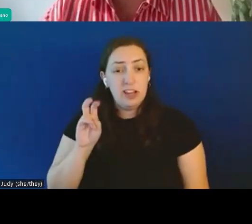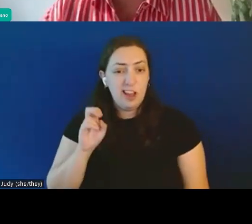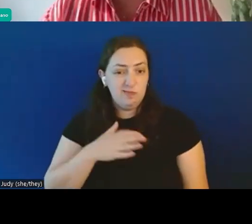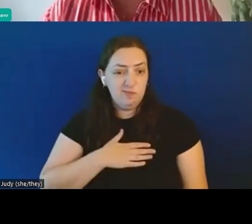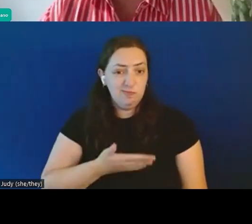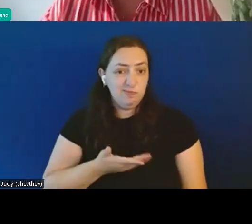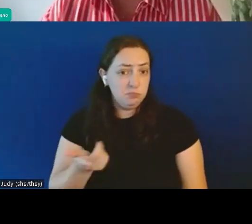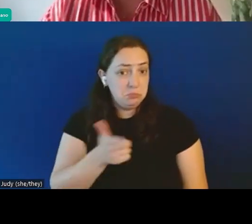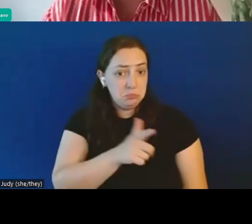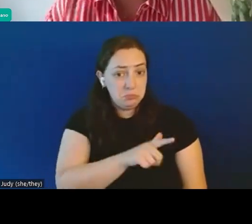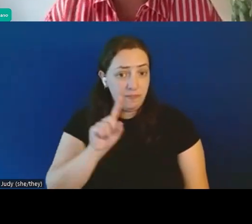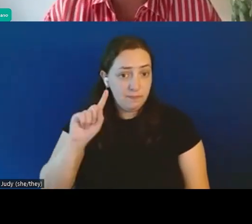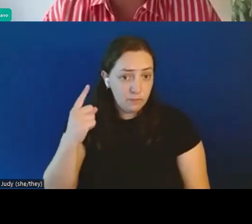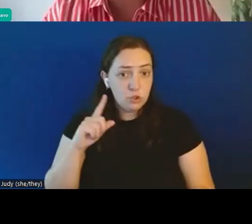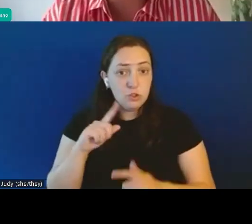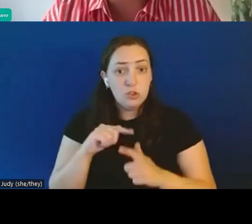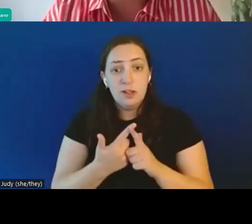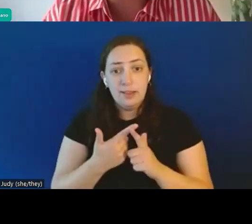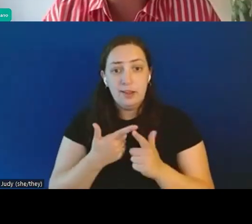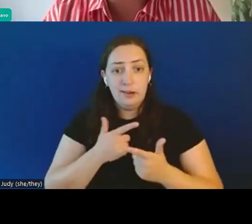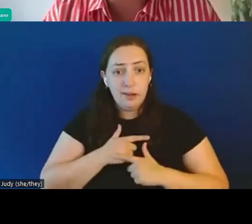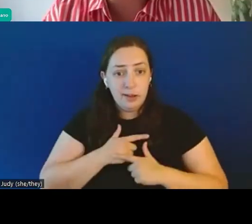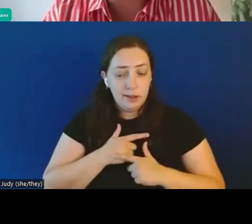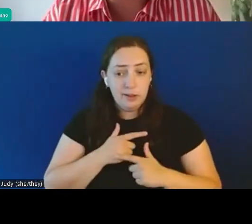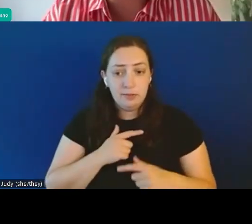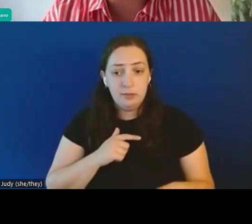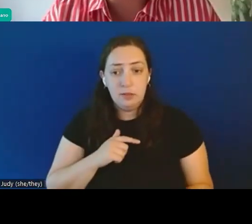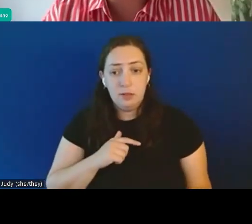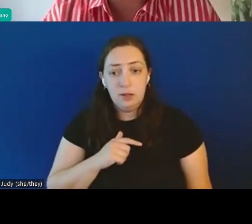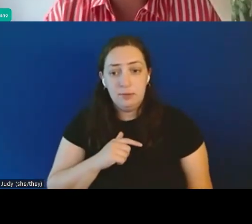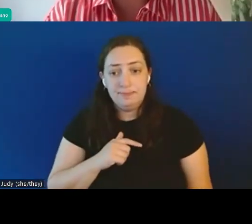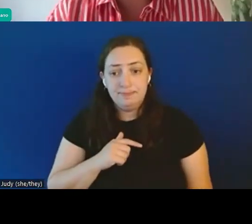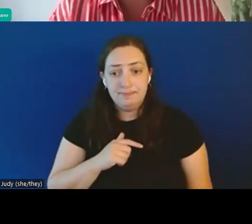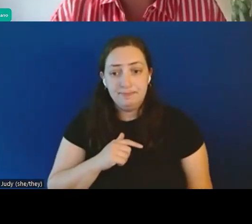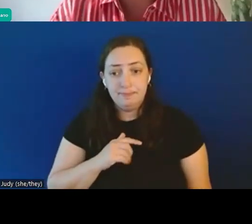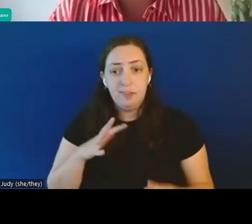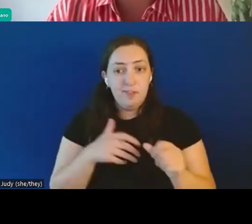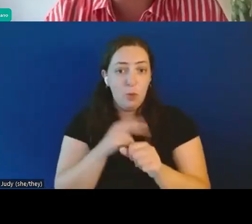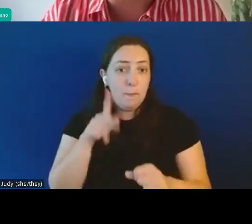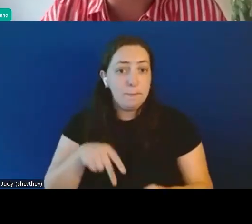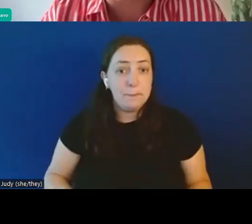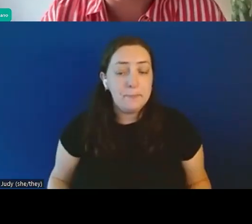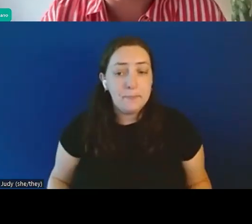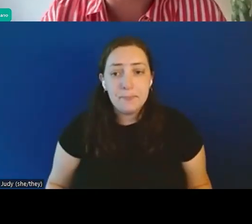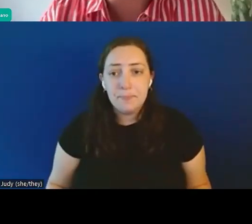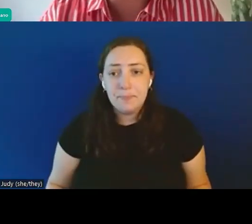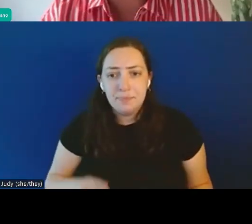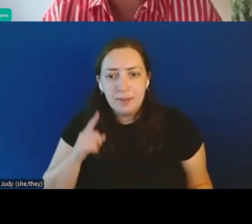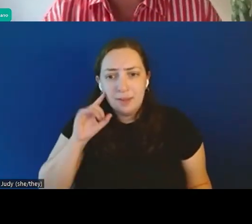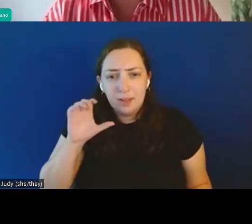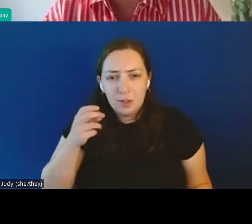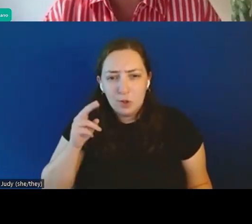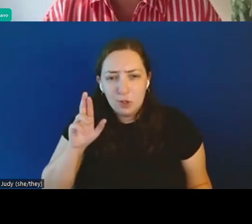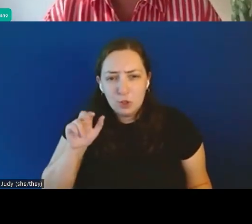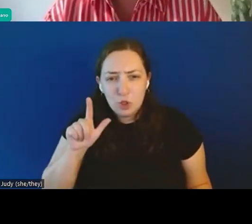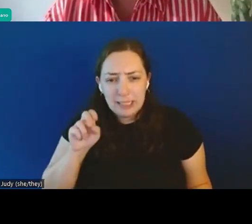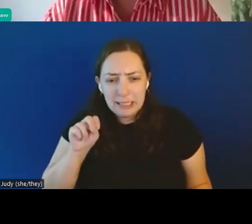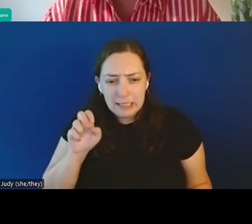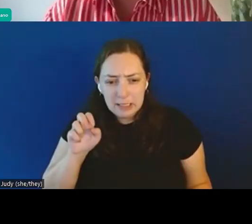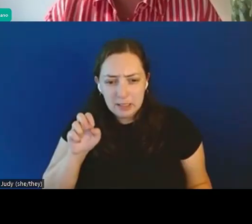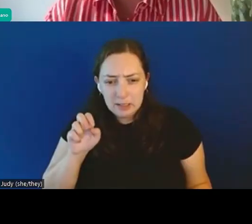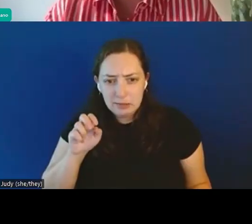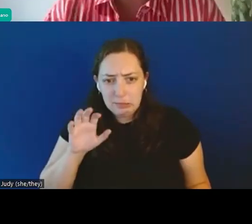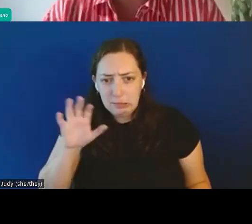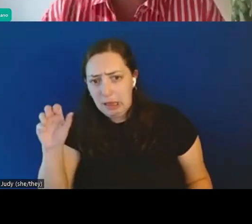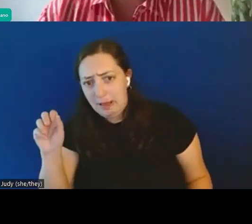on that one first, and then I can follow up. And I think Charlene may have hopped off, but if she's still on, can